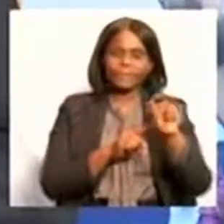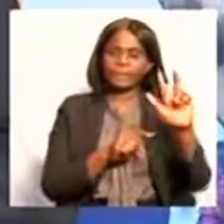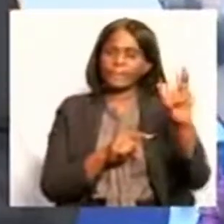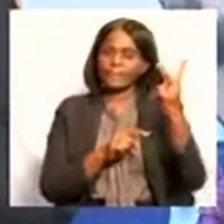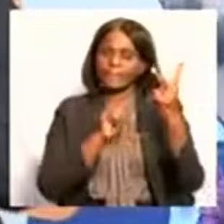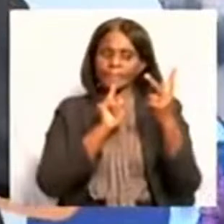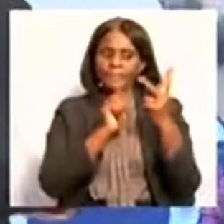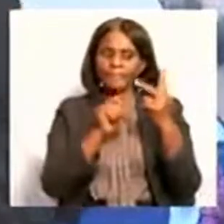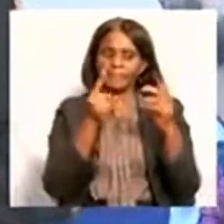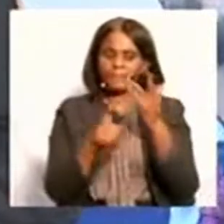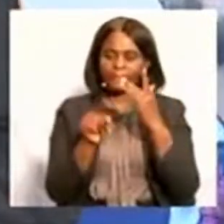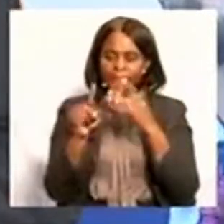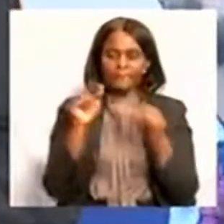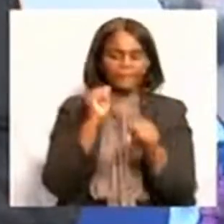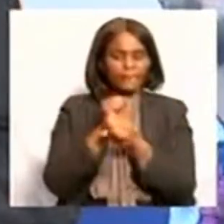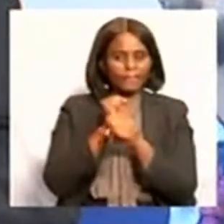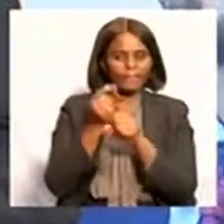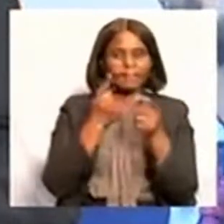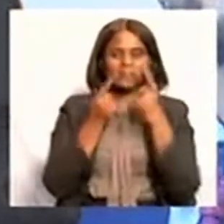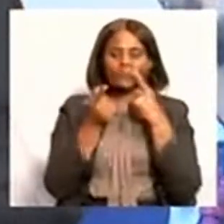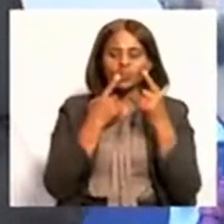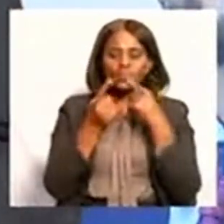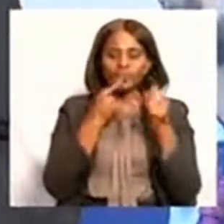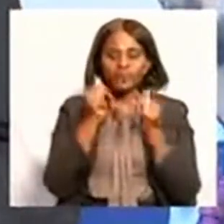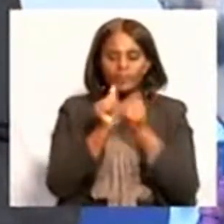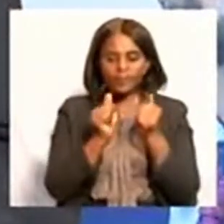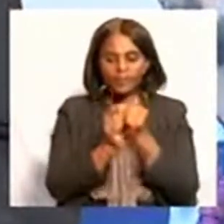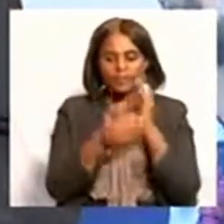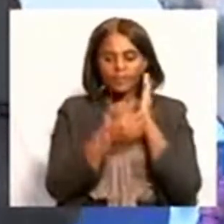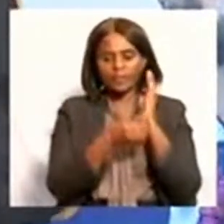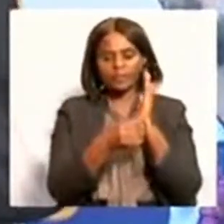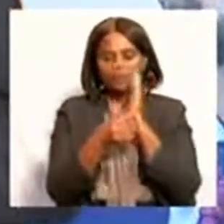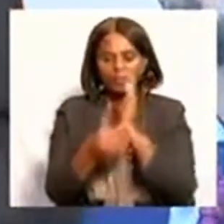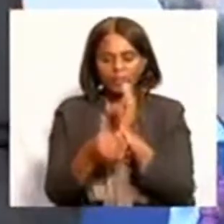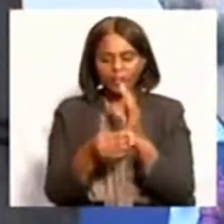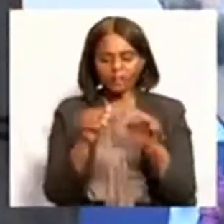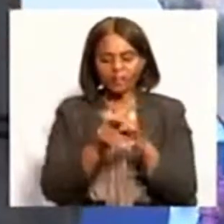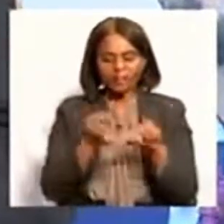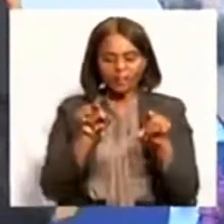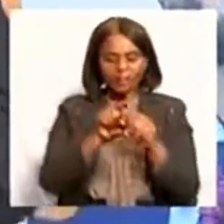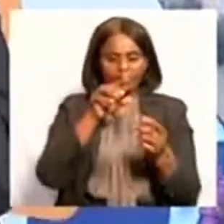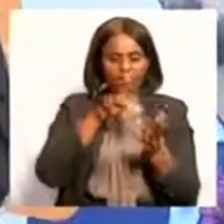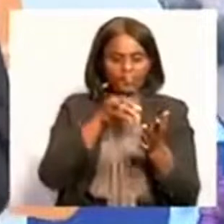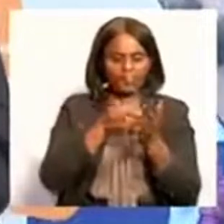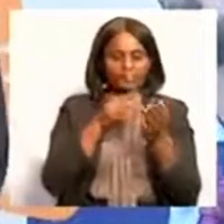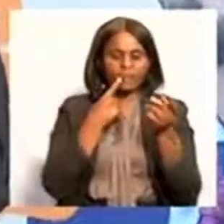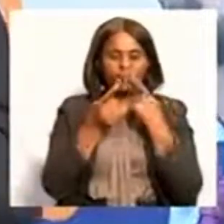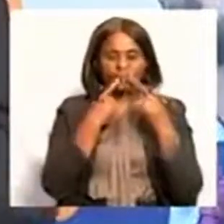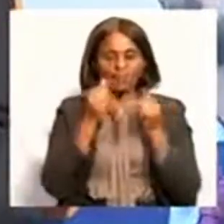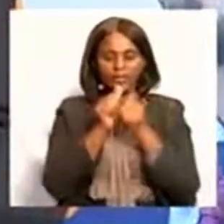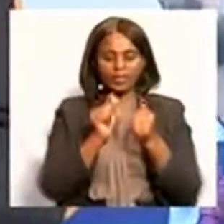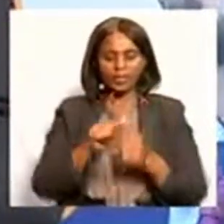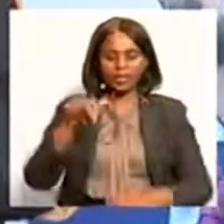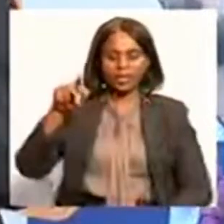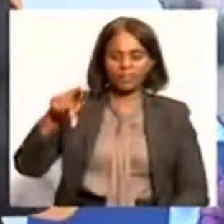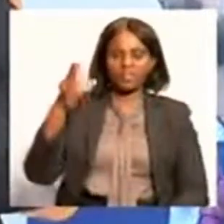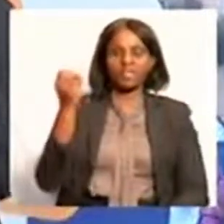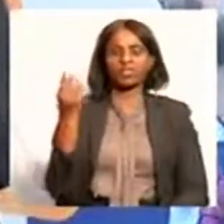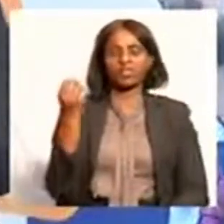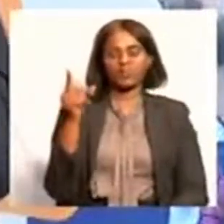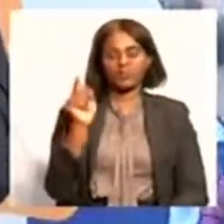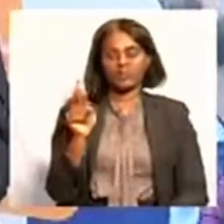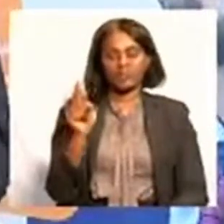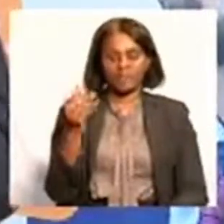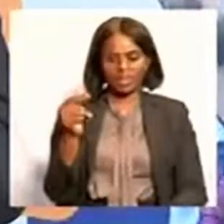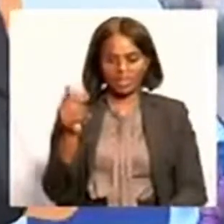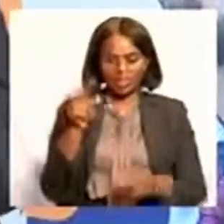part of that framework talks about the guides. So in this case, we are talking of Inter-SAI P12. These are